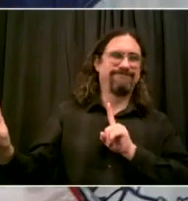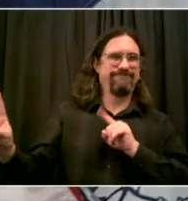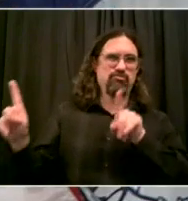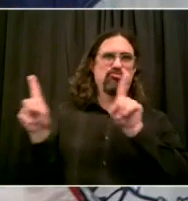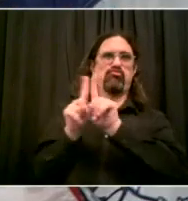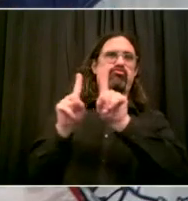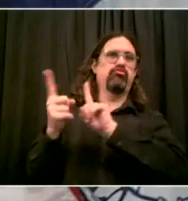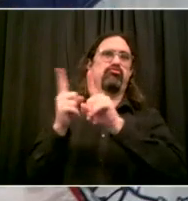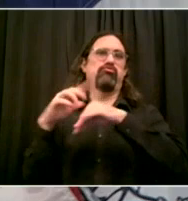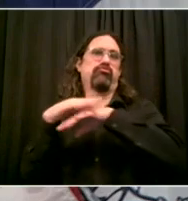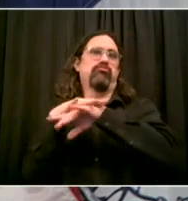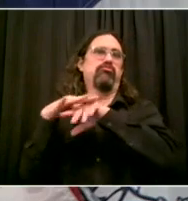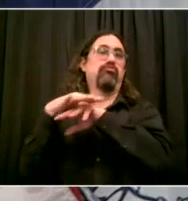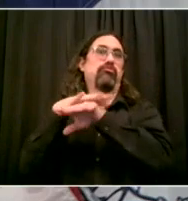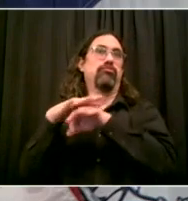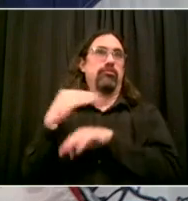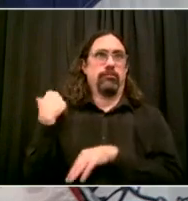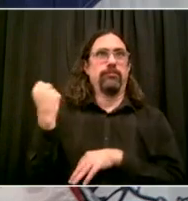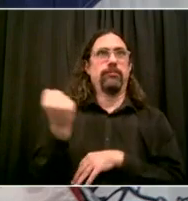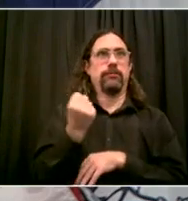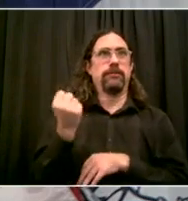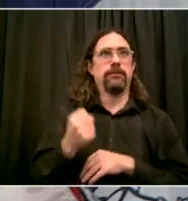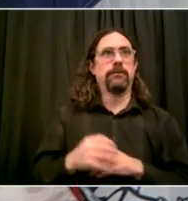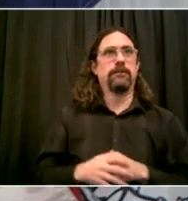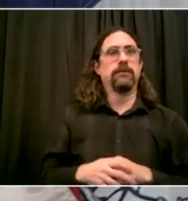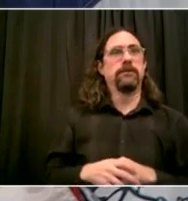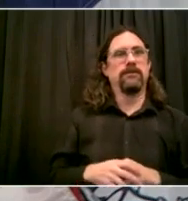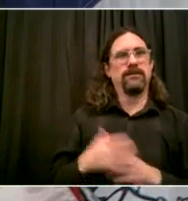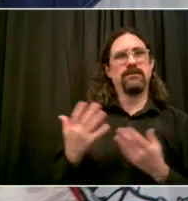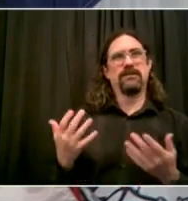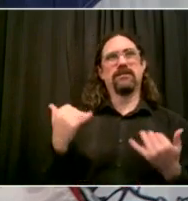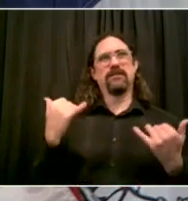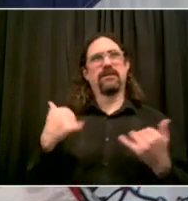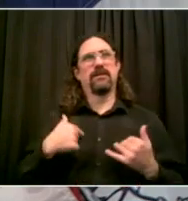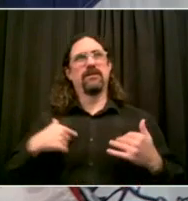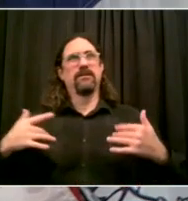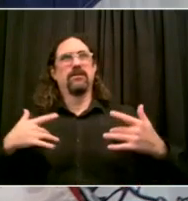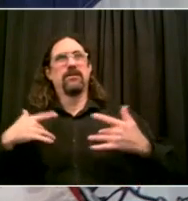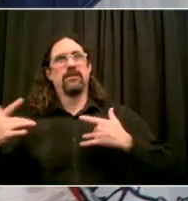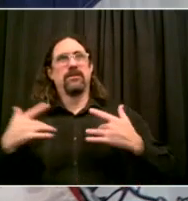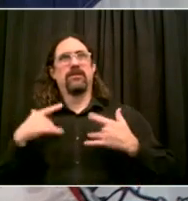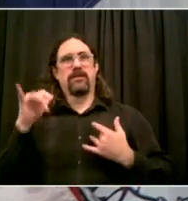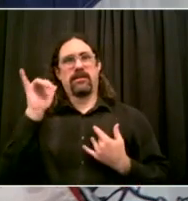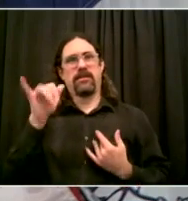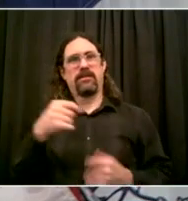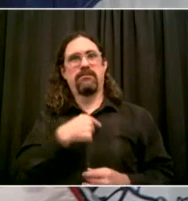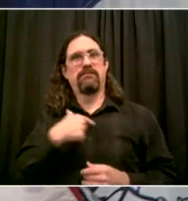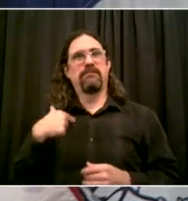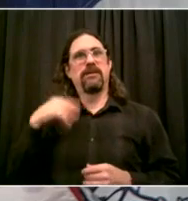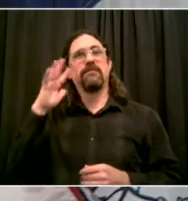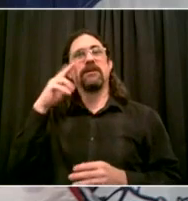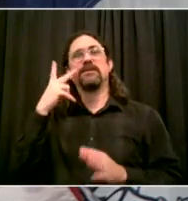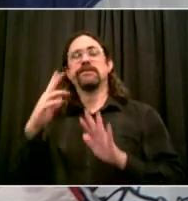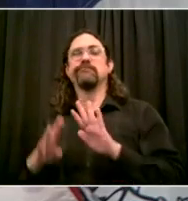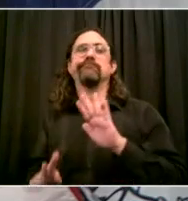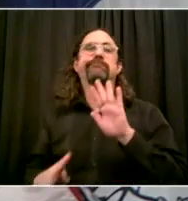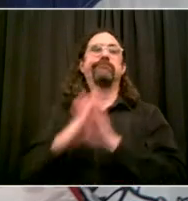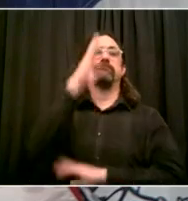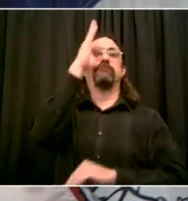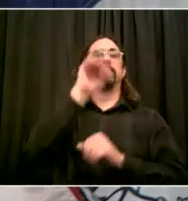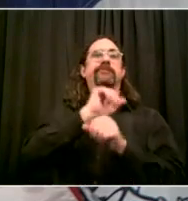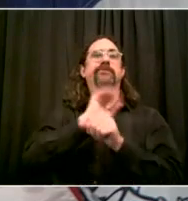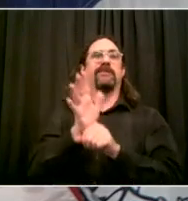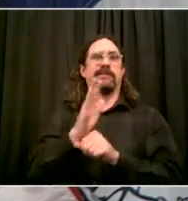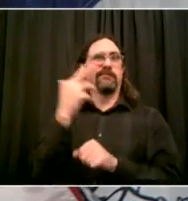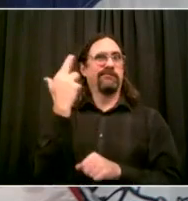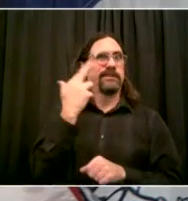at that in any other situation like it, Nolan. I would say overwhelmingly, I had this conversation with the doctors this morning, the